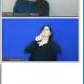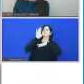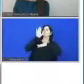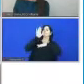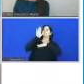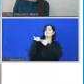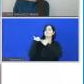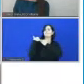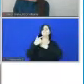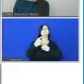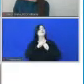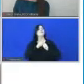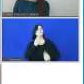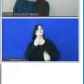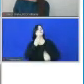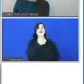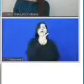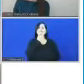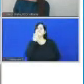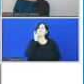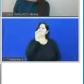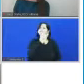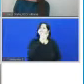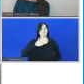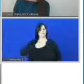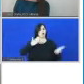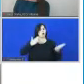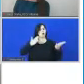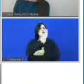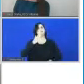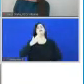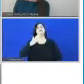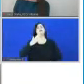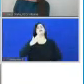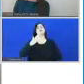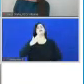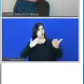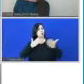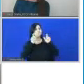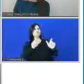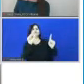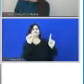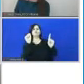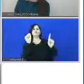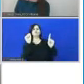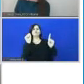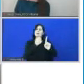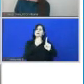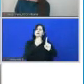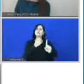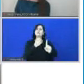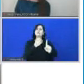space to visibility. And at last, we have been advocating for